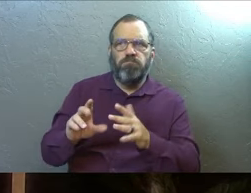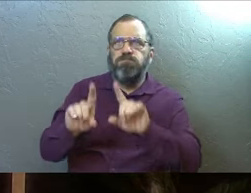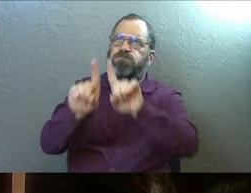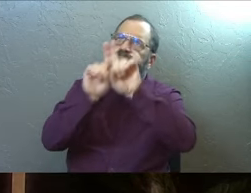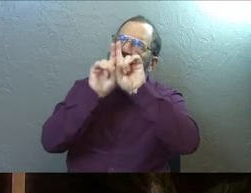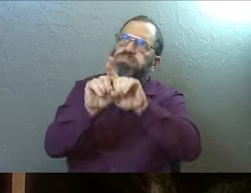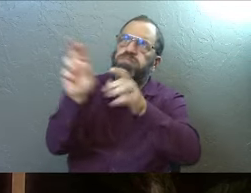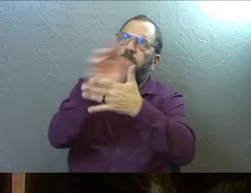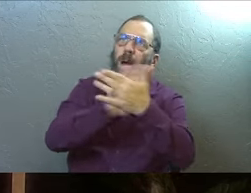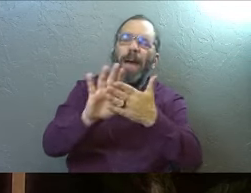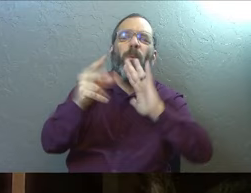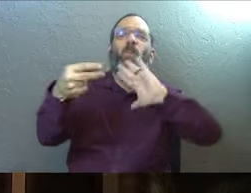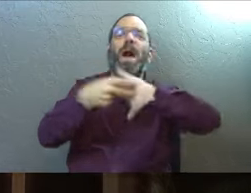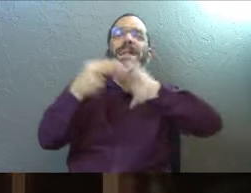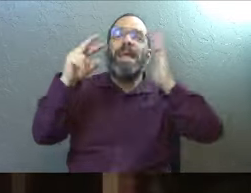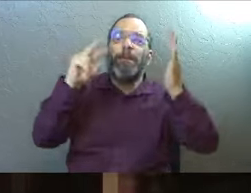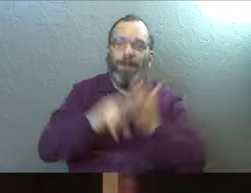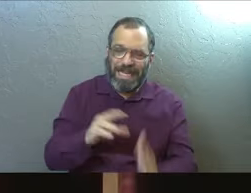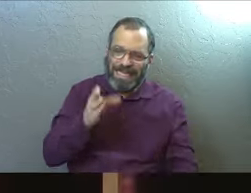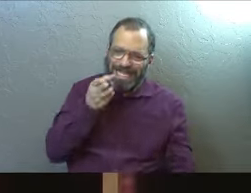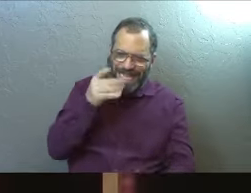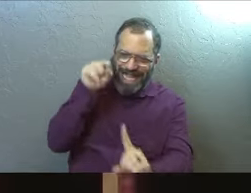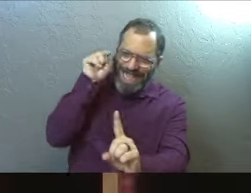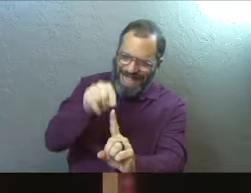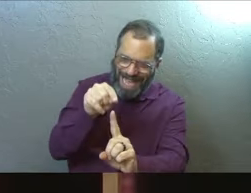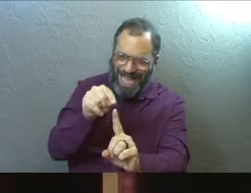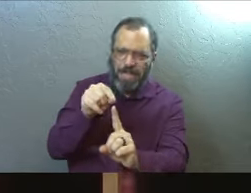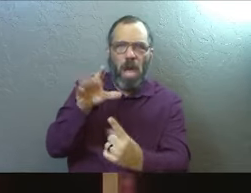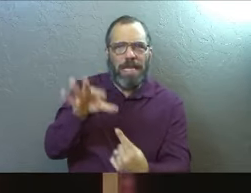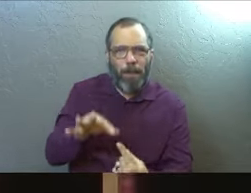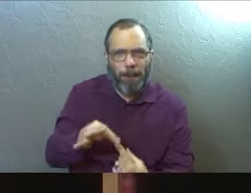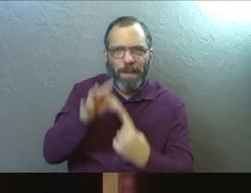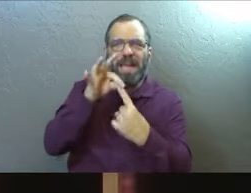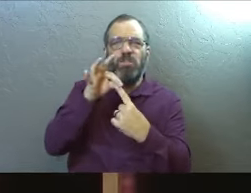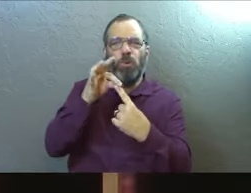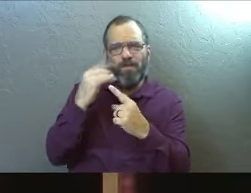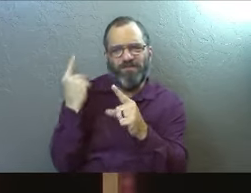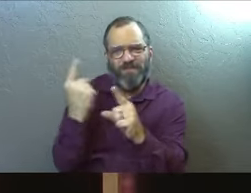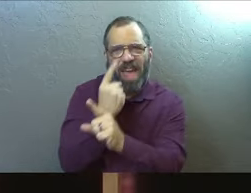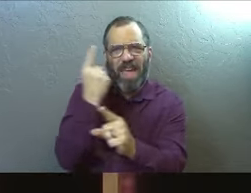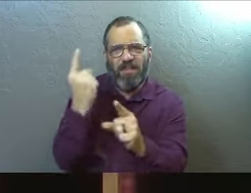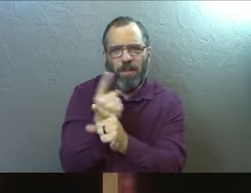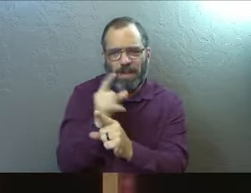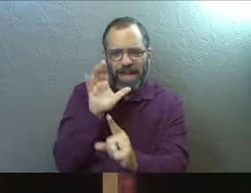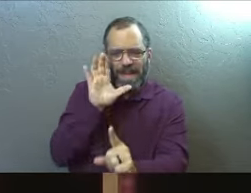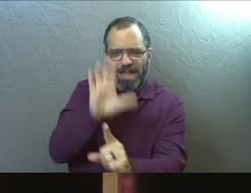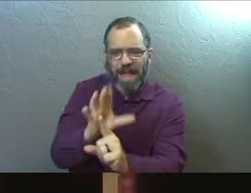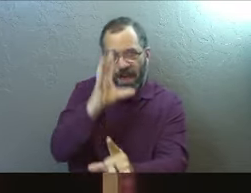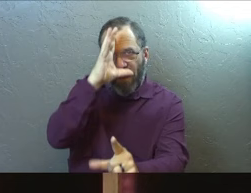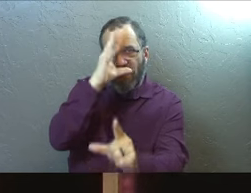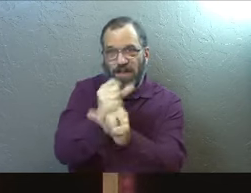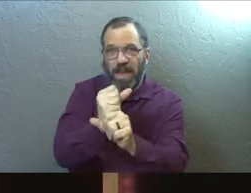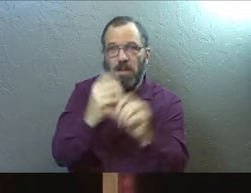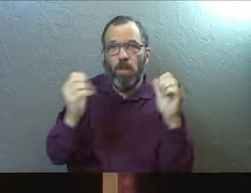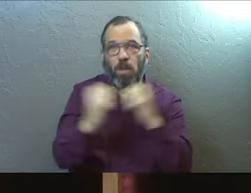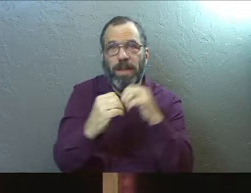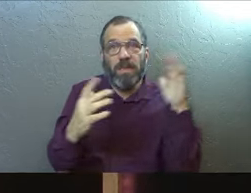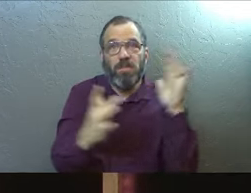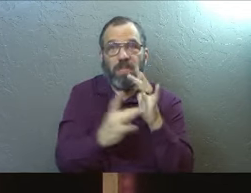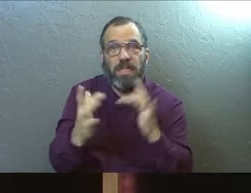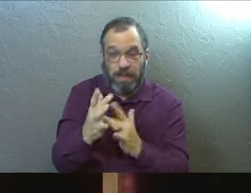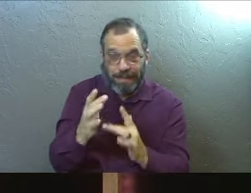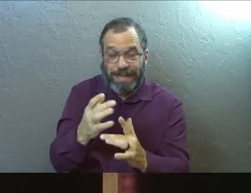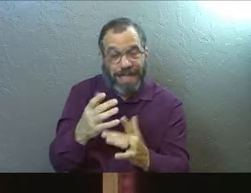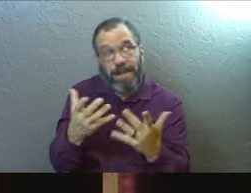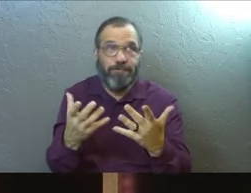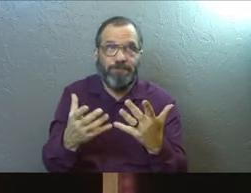righteousness. And what it's trying to say is, this person was especially faithful in their faith walk with Jesus. That's